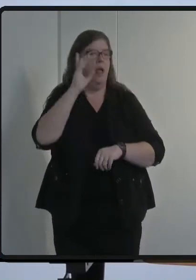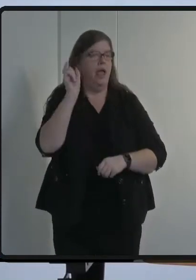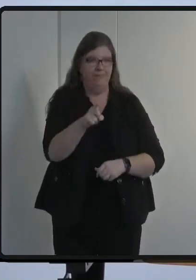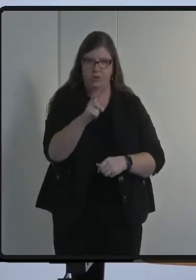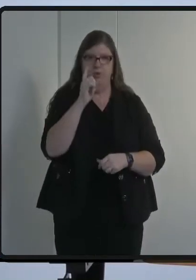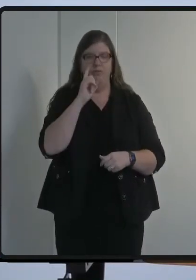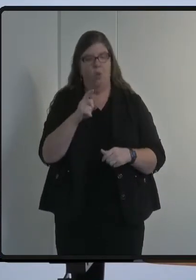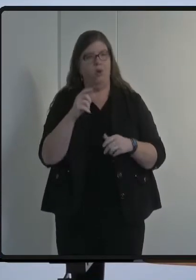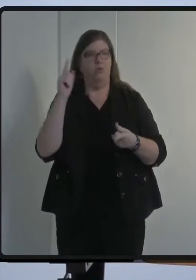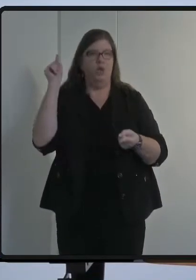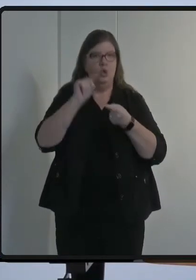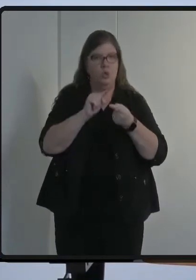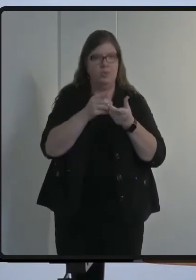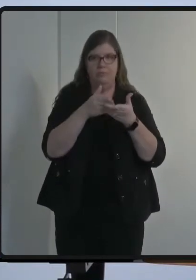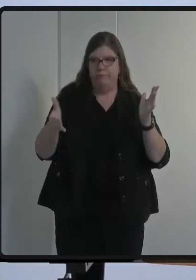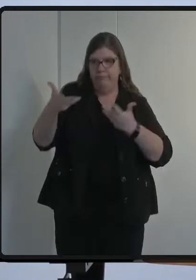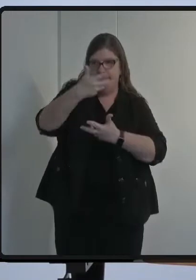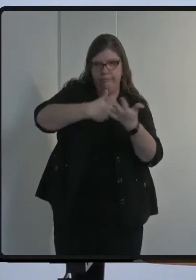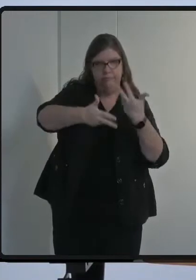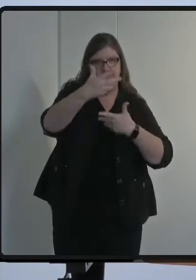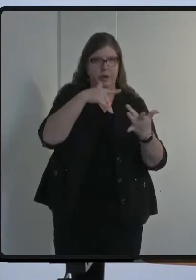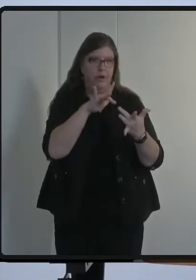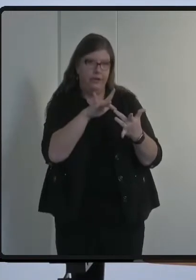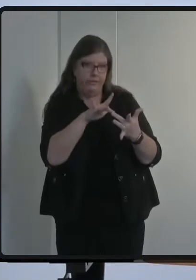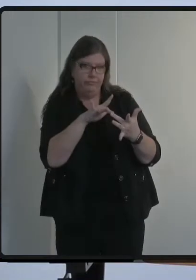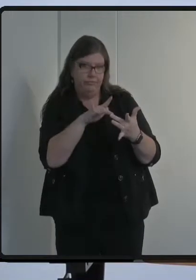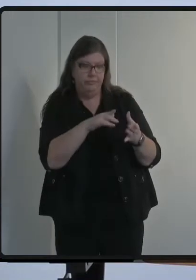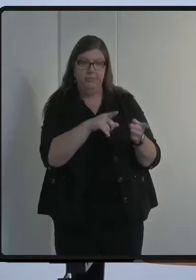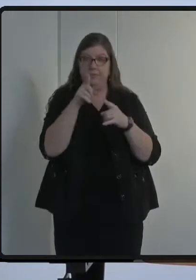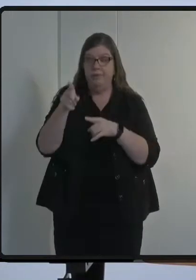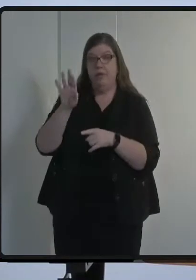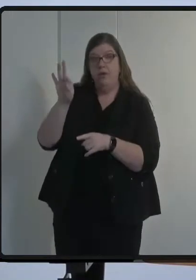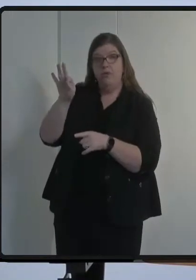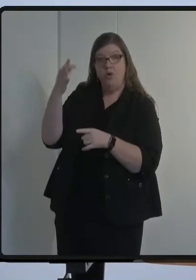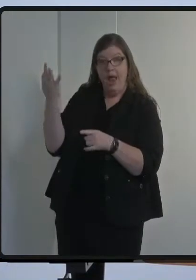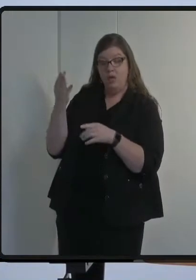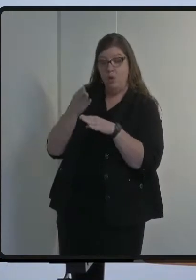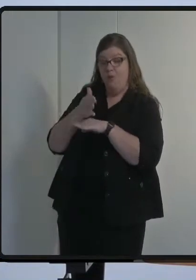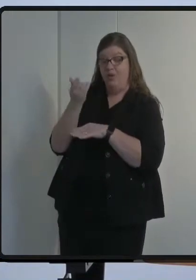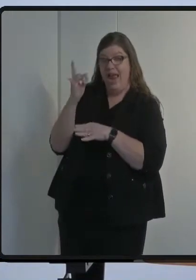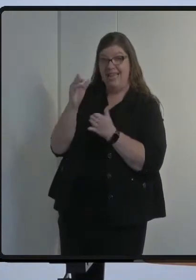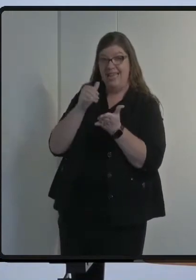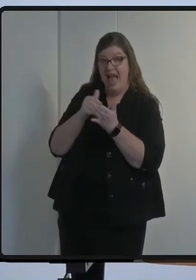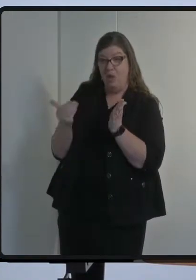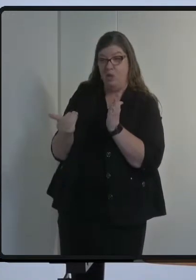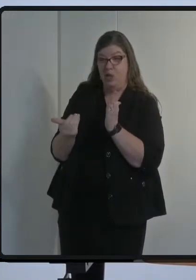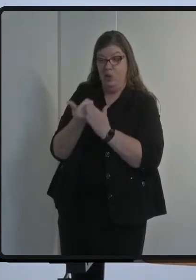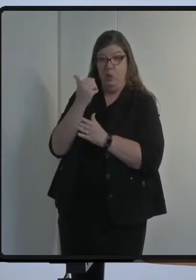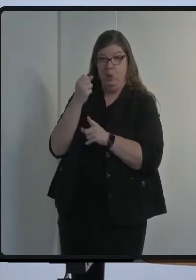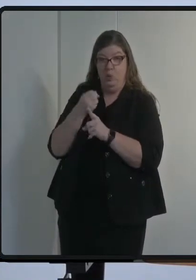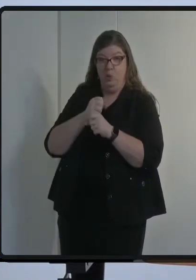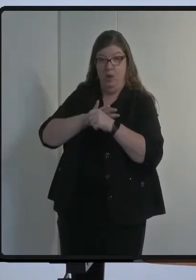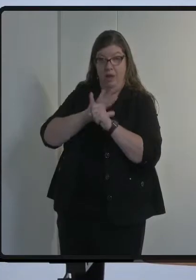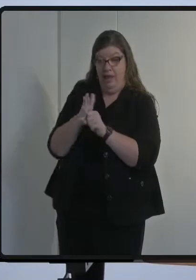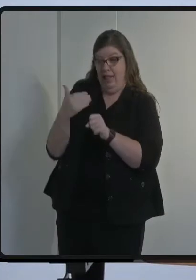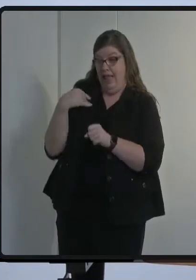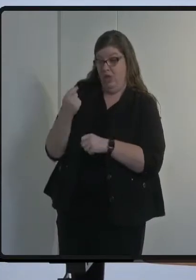public contacts. In France, which reported more than 18,000 new cases on Thursday,